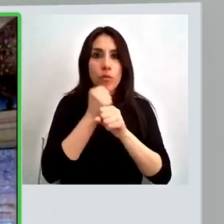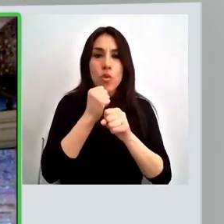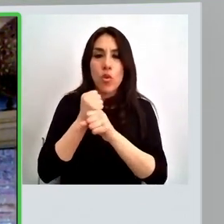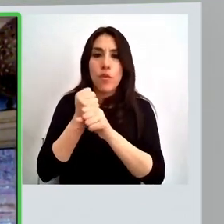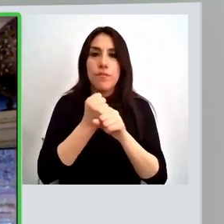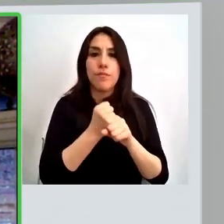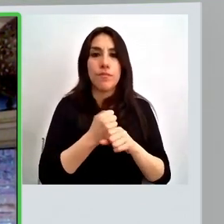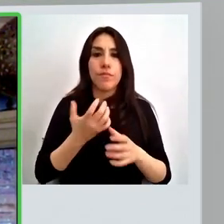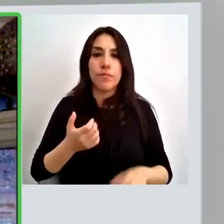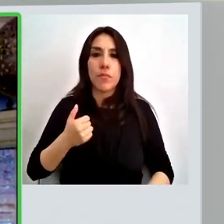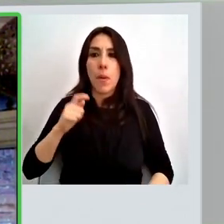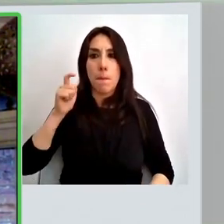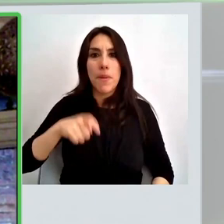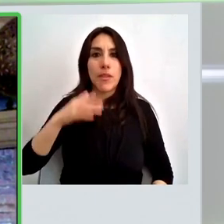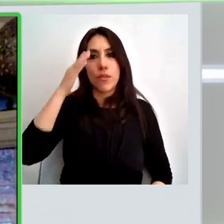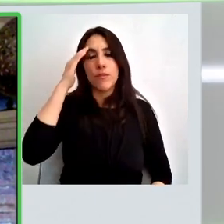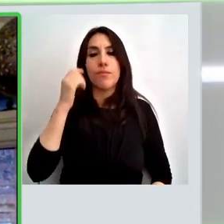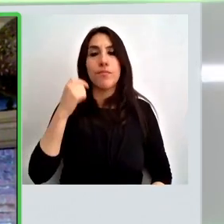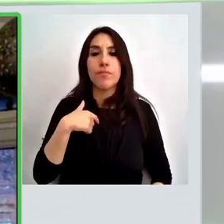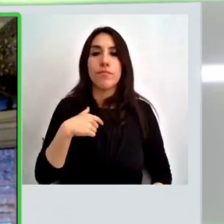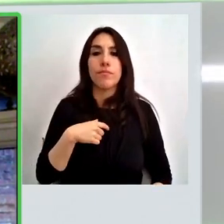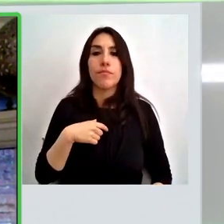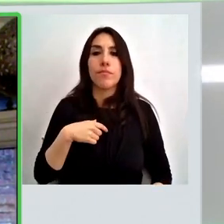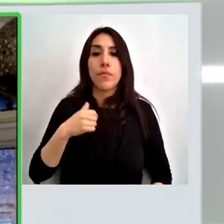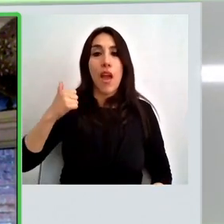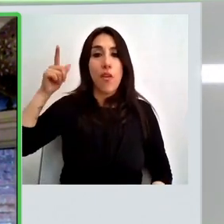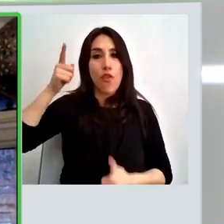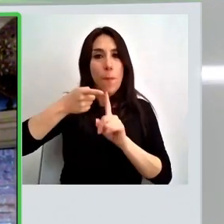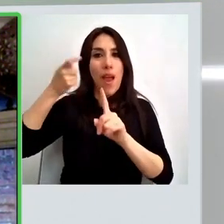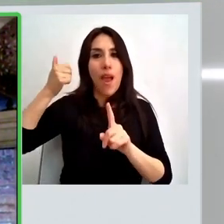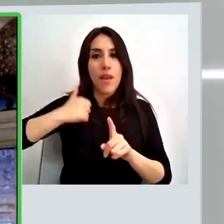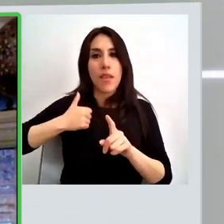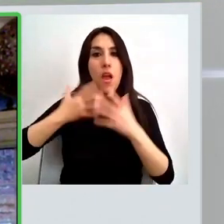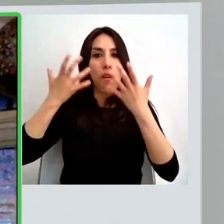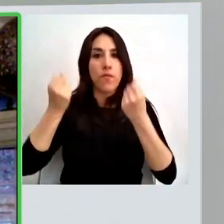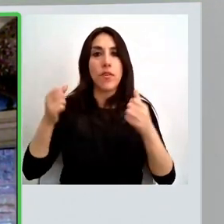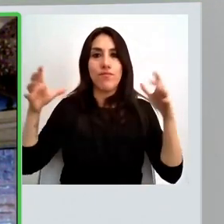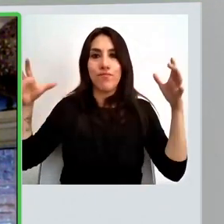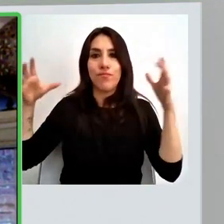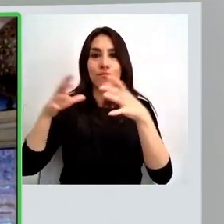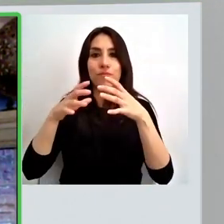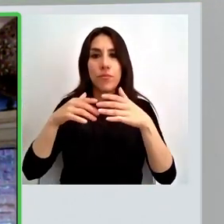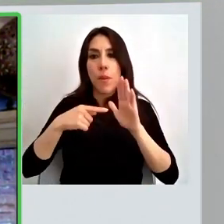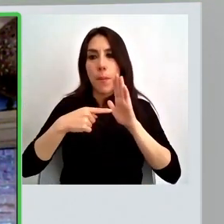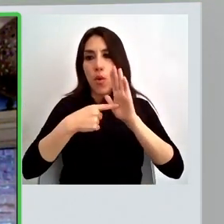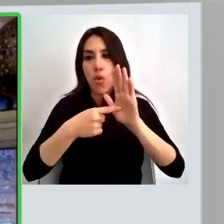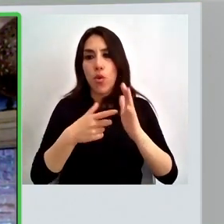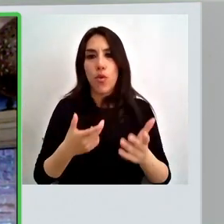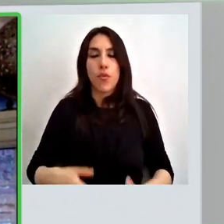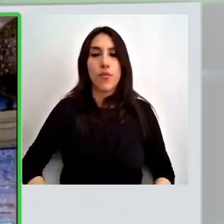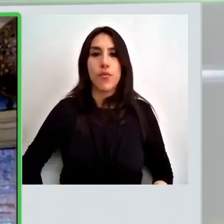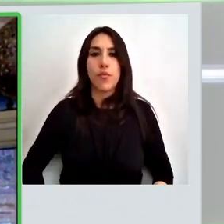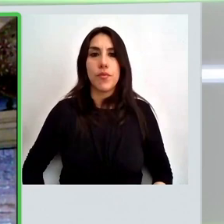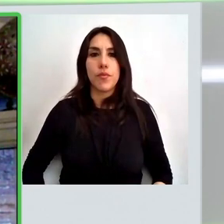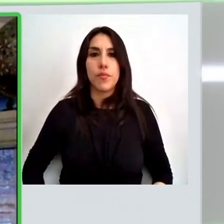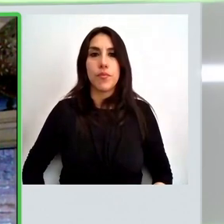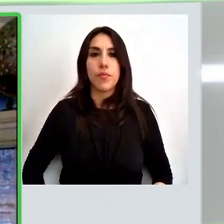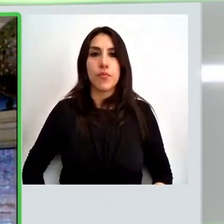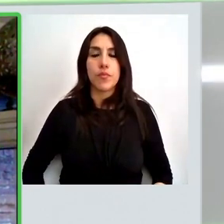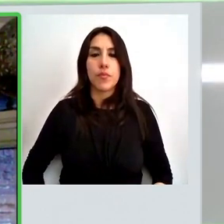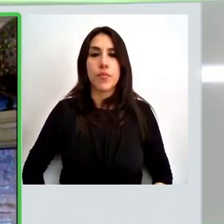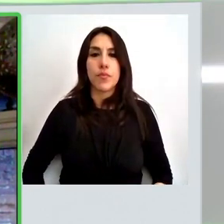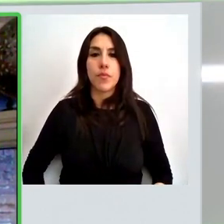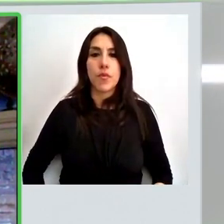closely, as I know you do, with Yasmin LaRoche. And that particular government department, for example,